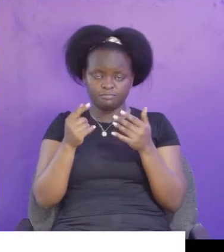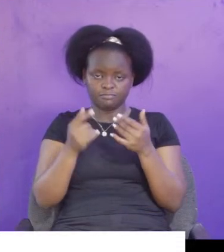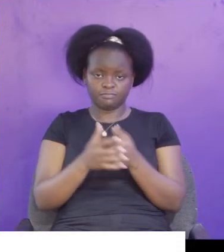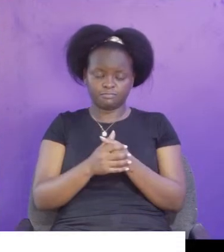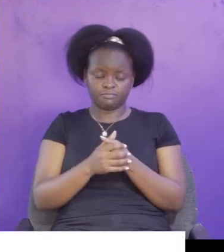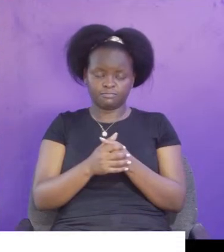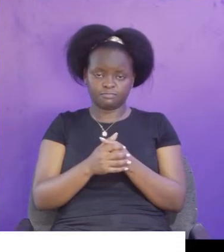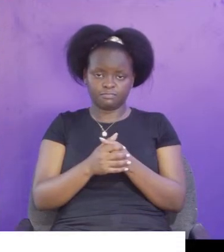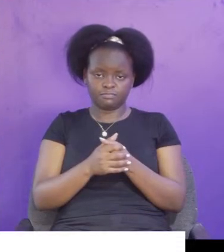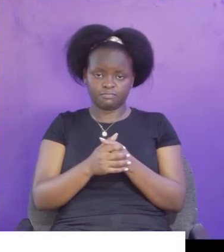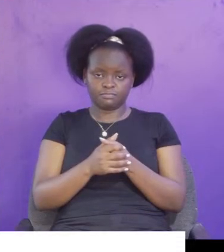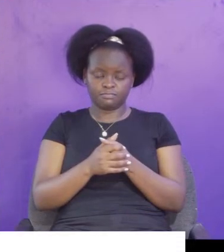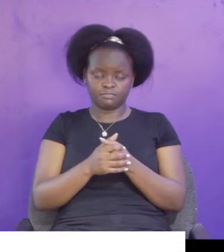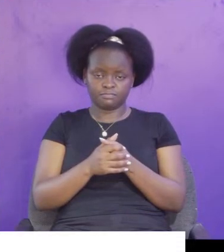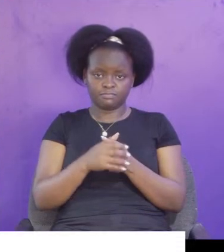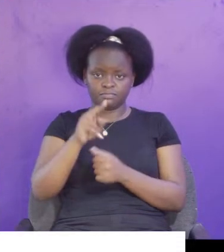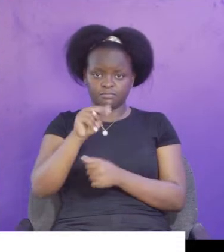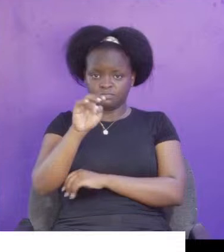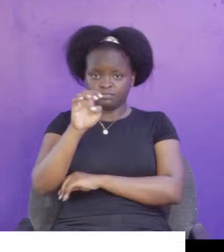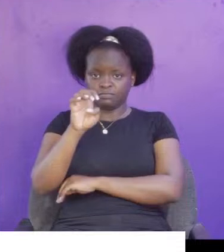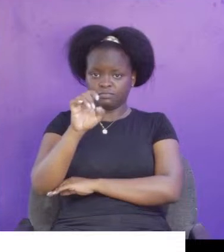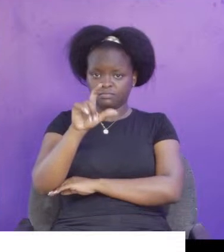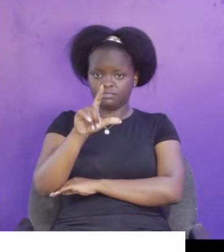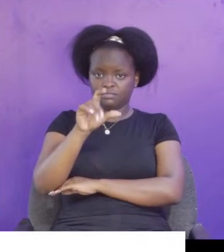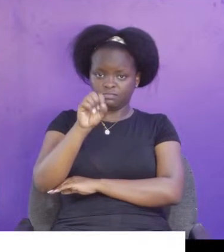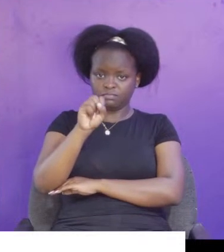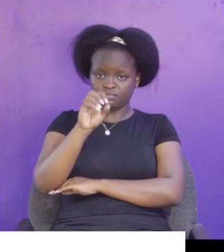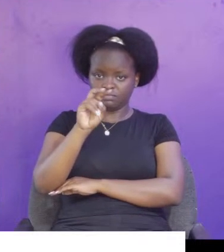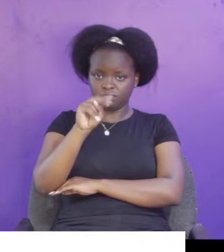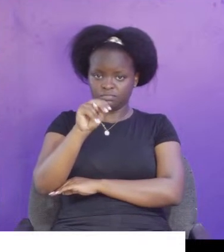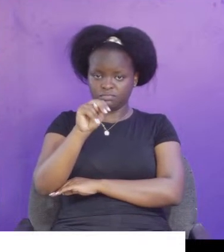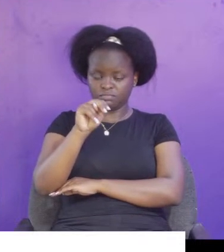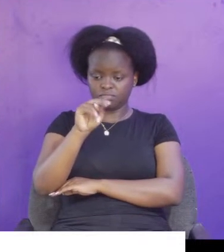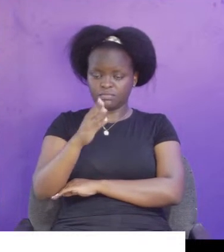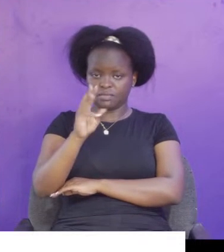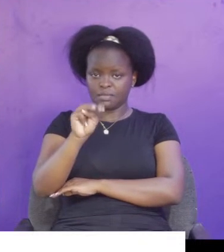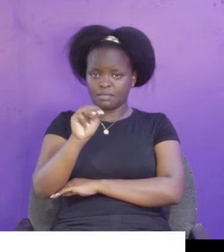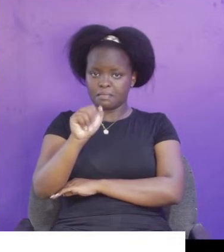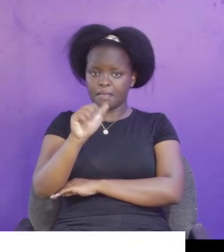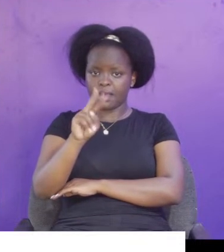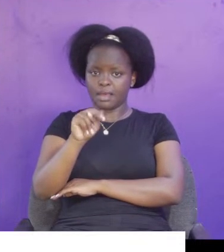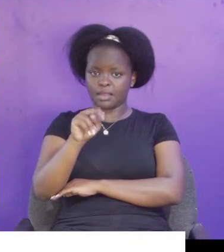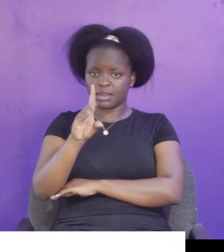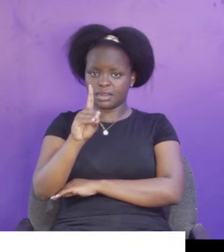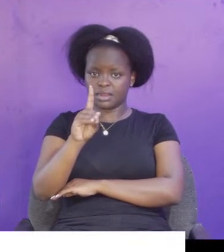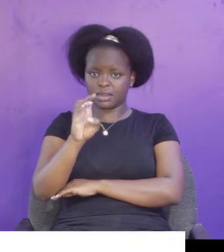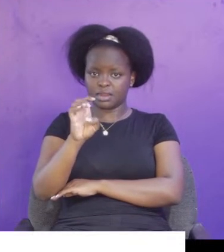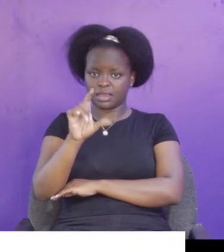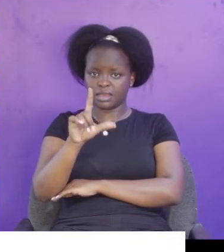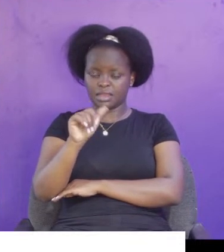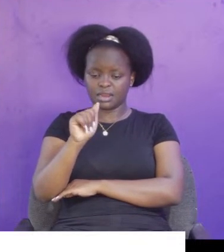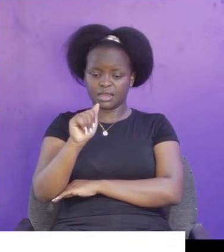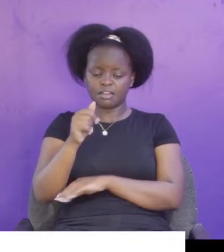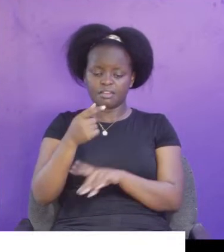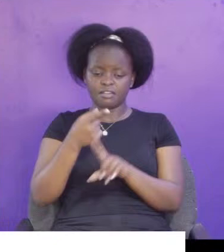Nelson Mandela had come out of prison. It was he's been there for 27